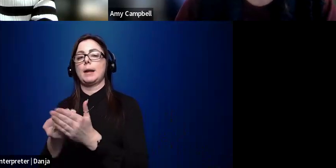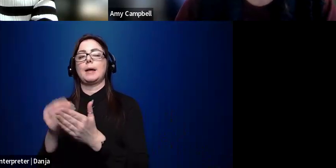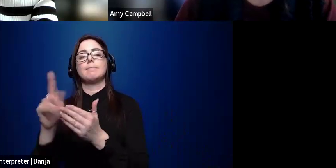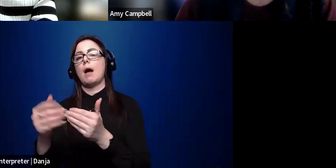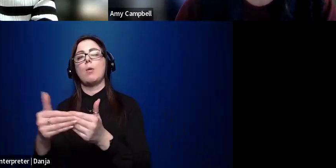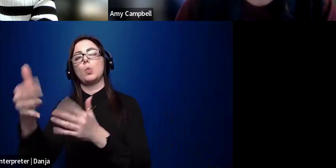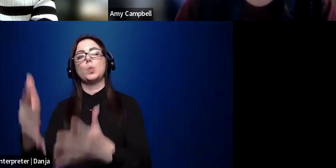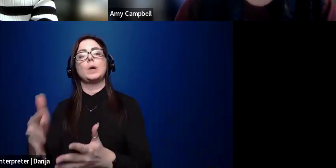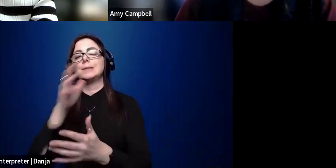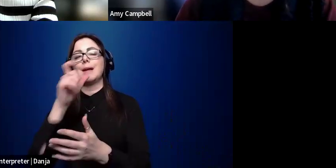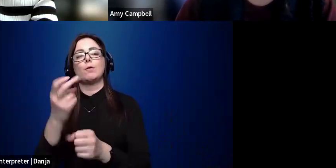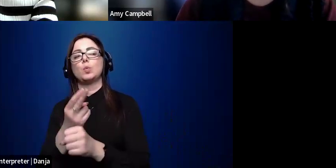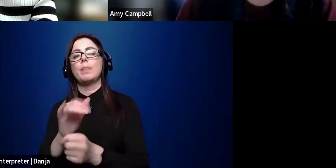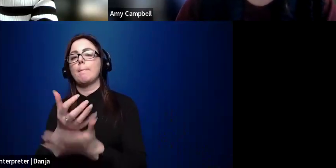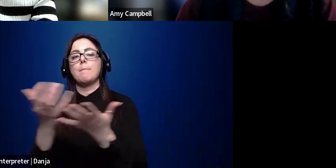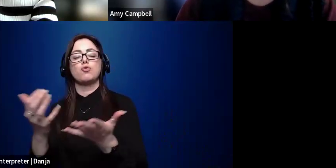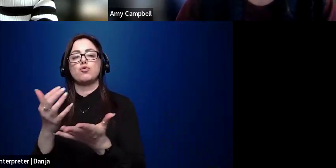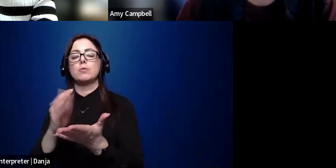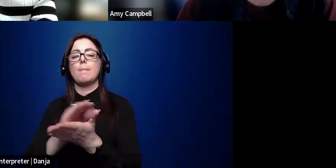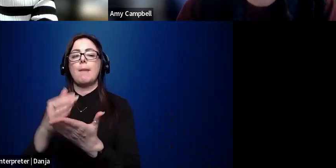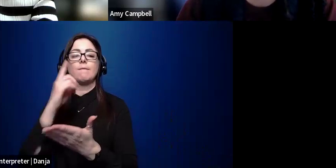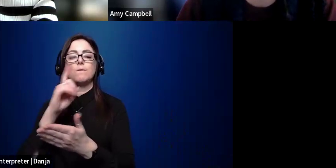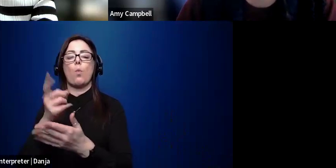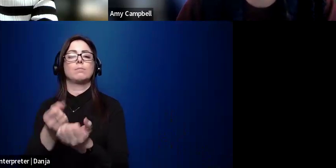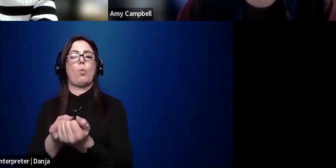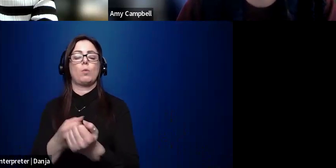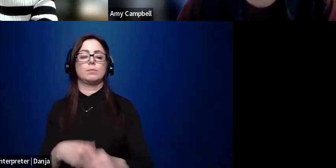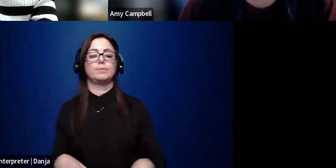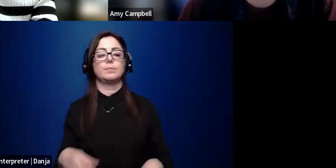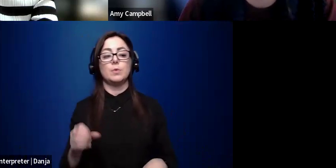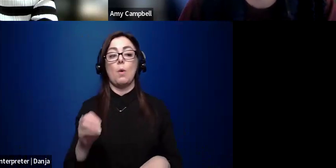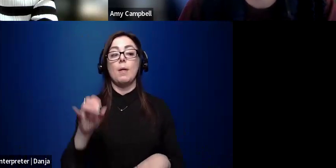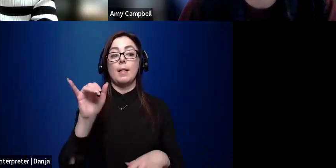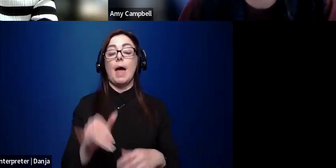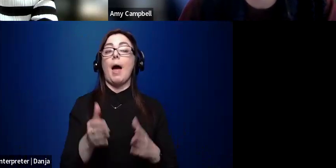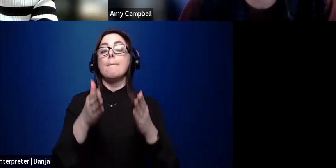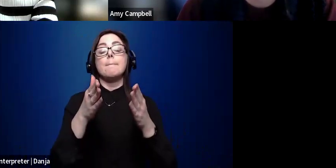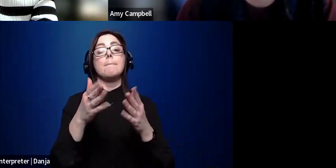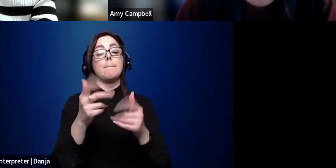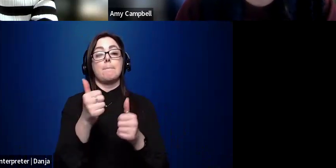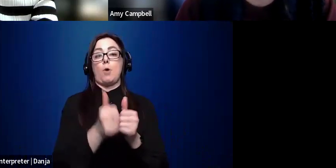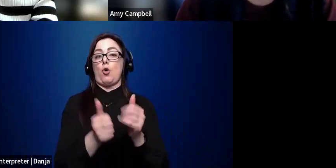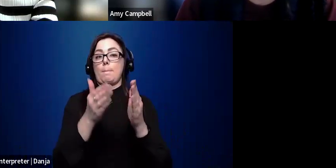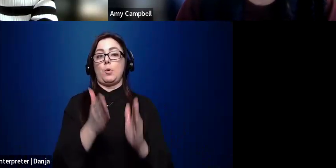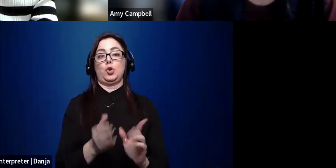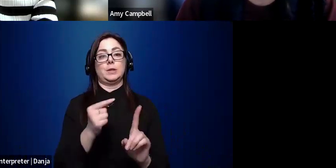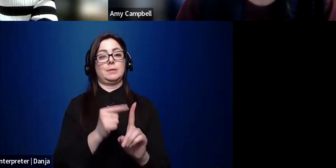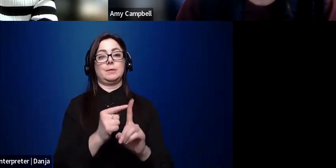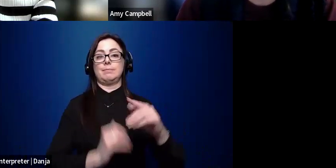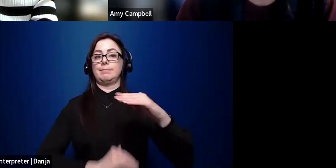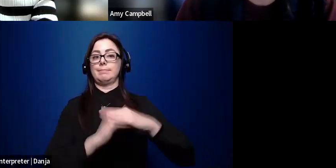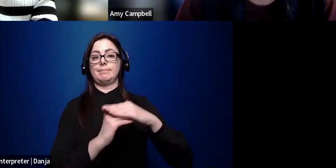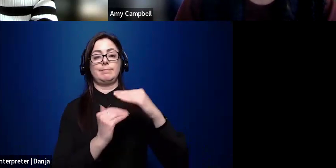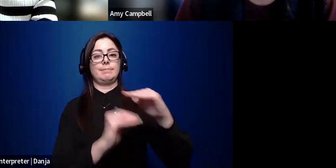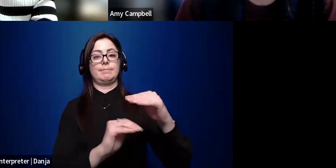to, both the per person cap, so like an annual cap, or a